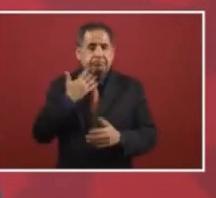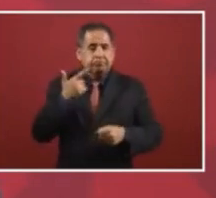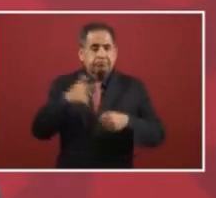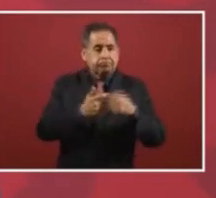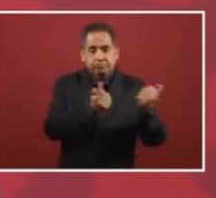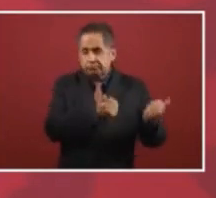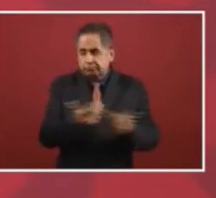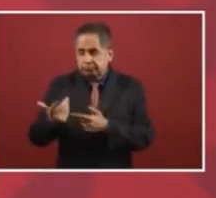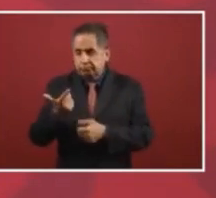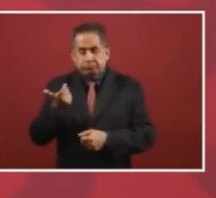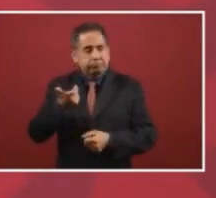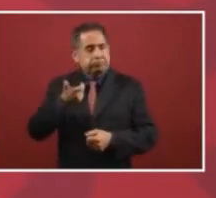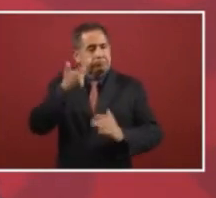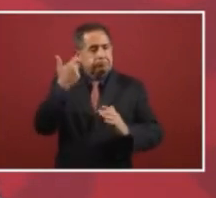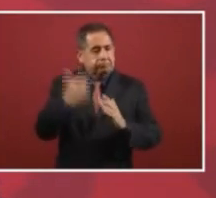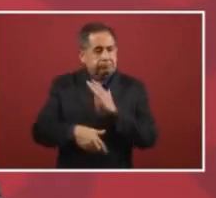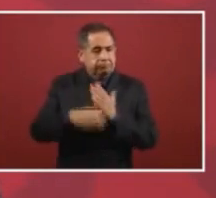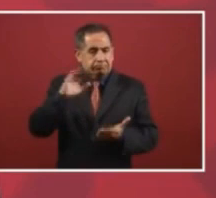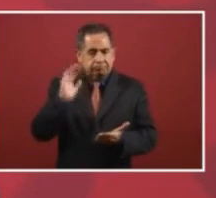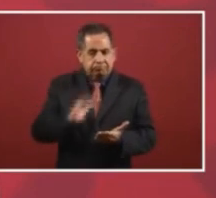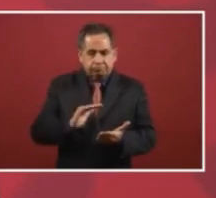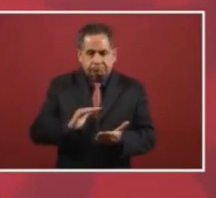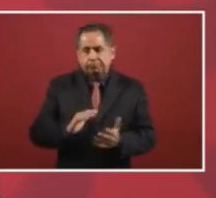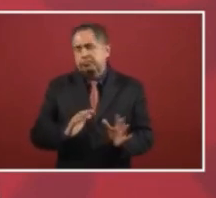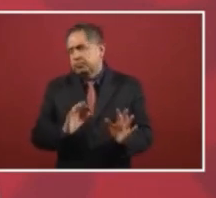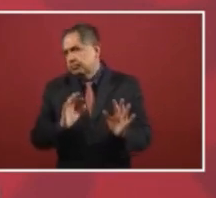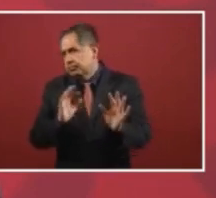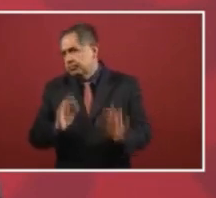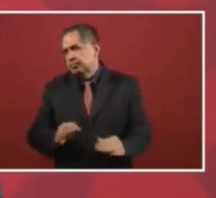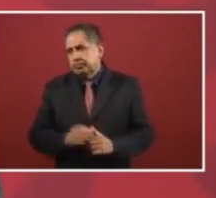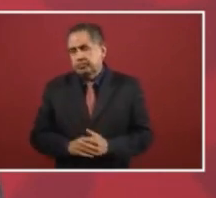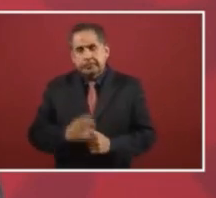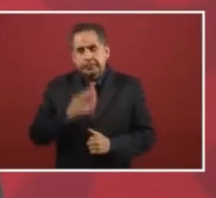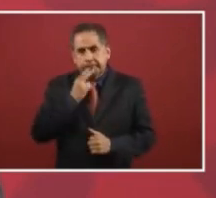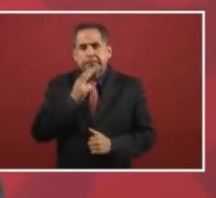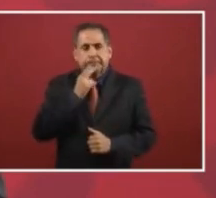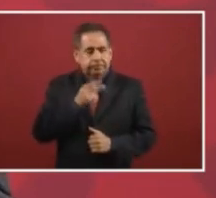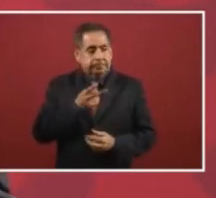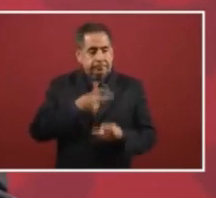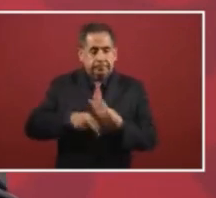the transport of gas. And this will